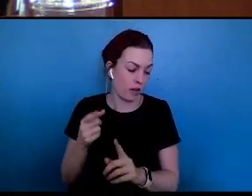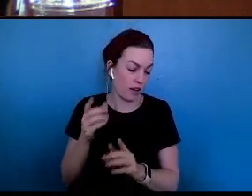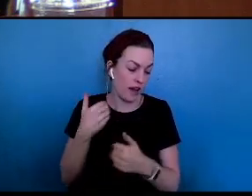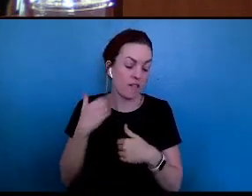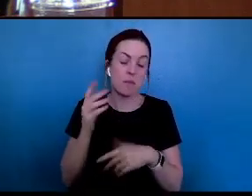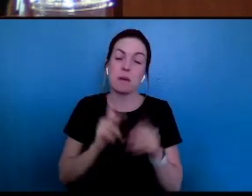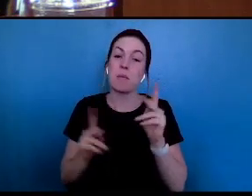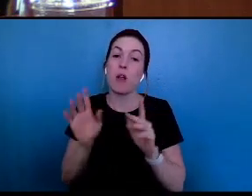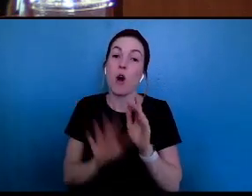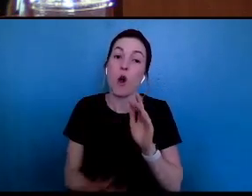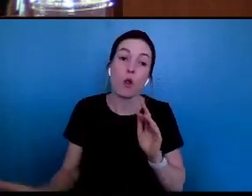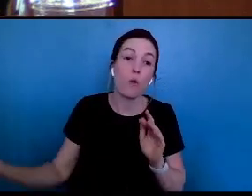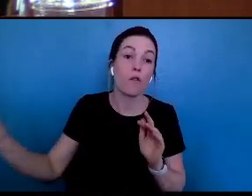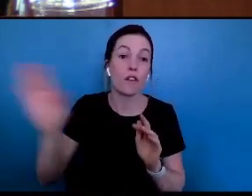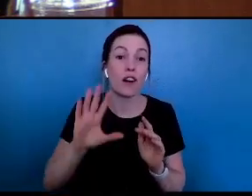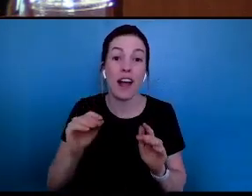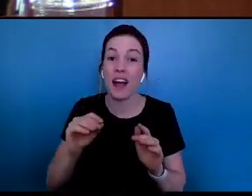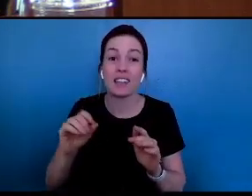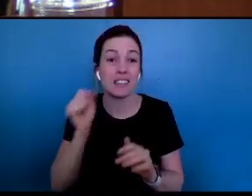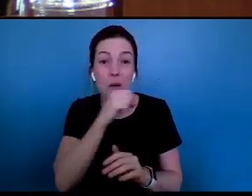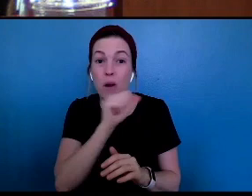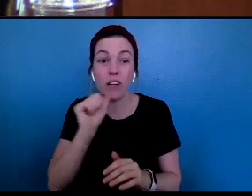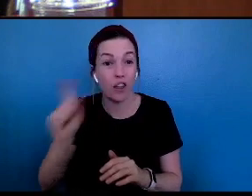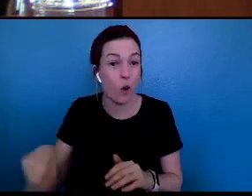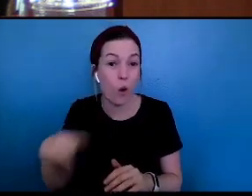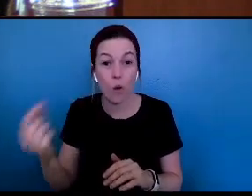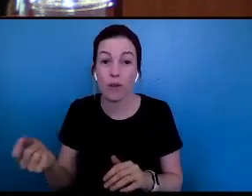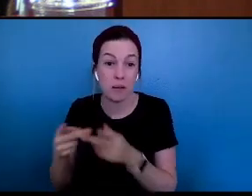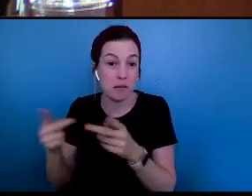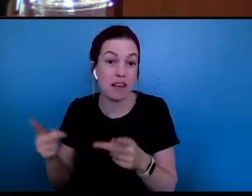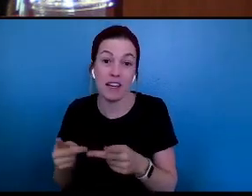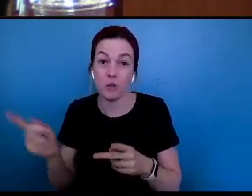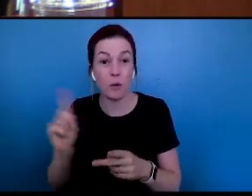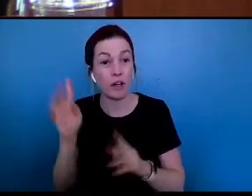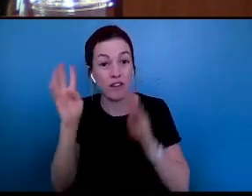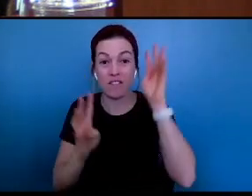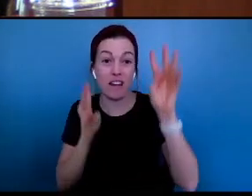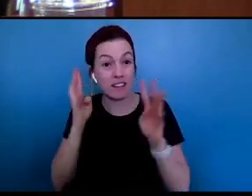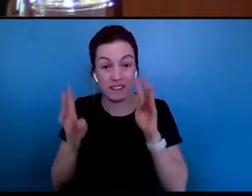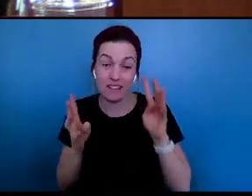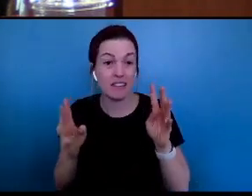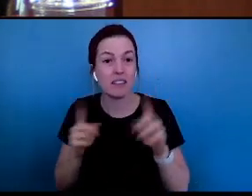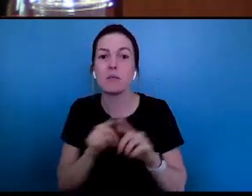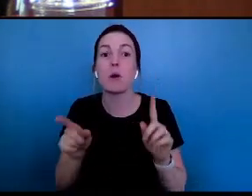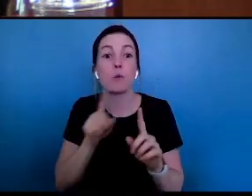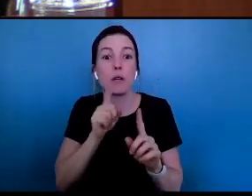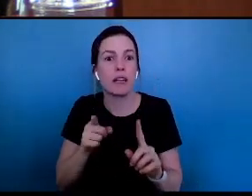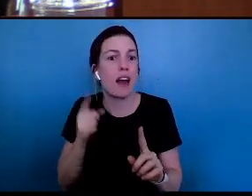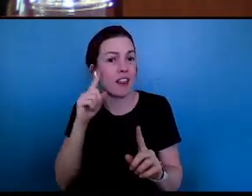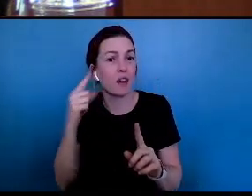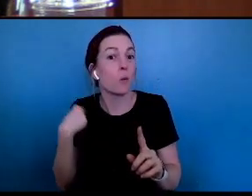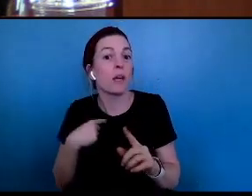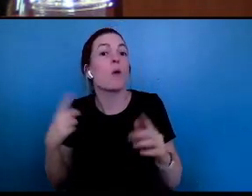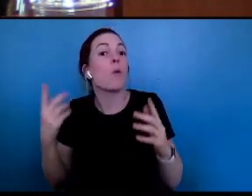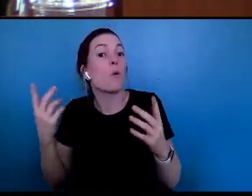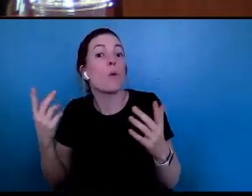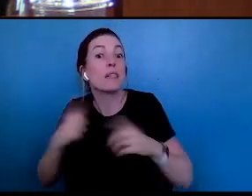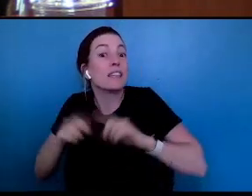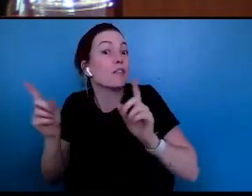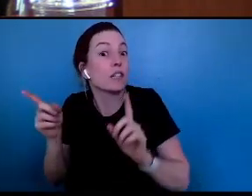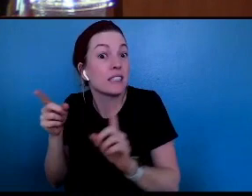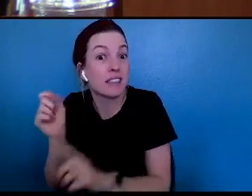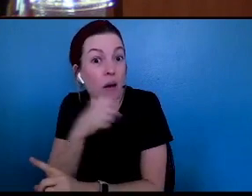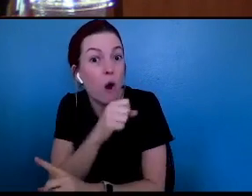and Taiwan is not exceptional in inventing these things. But I think we've been particularly open in trying out new things